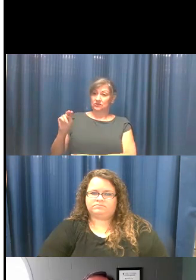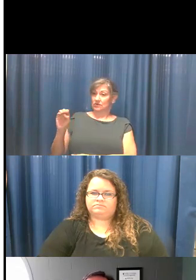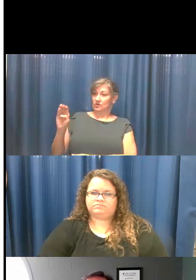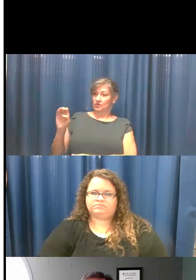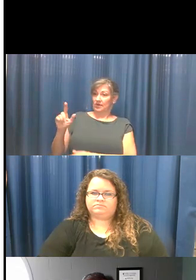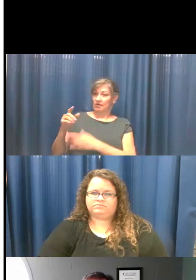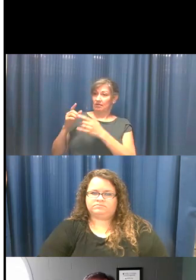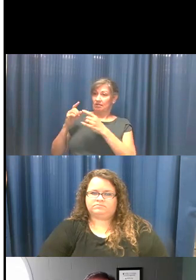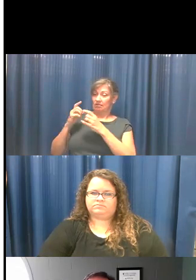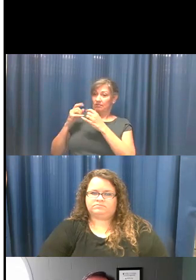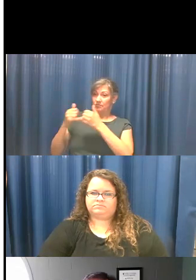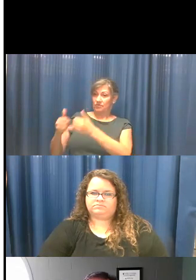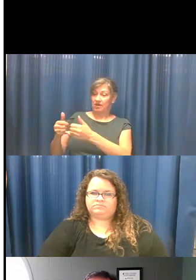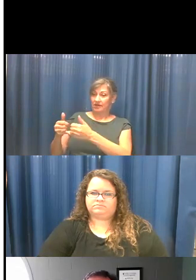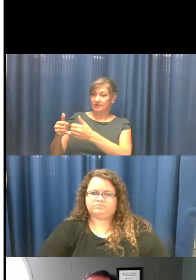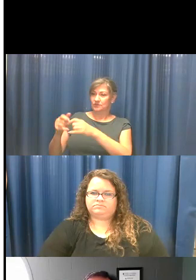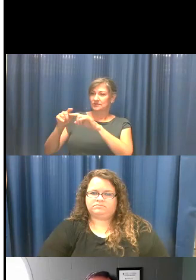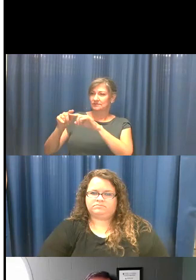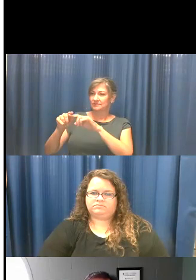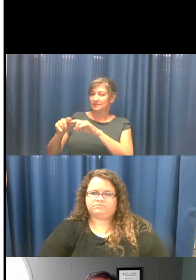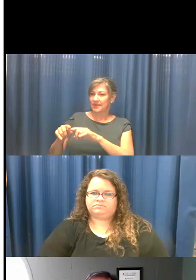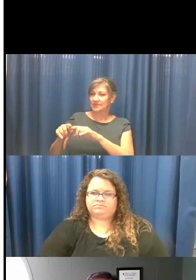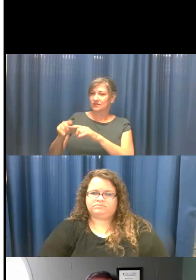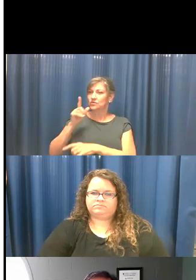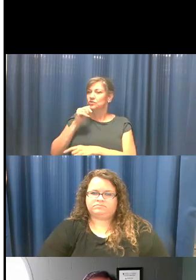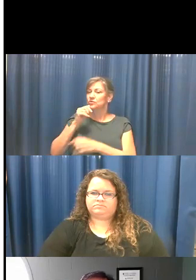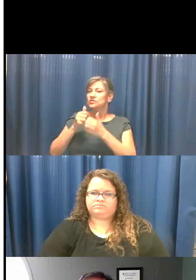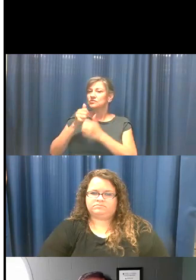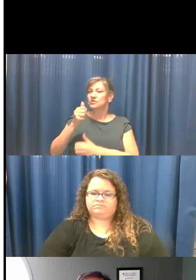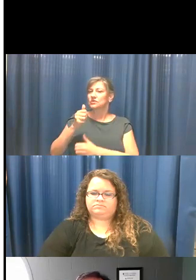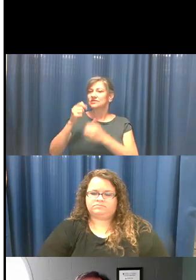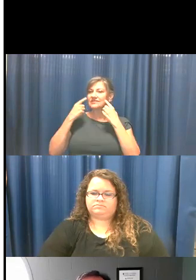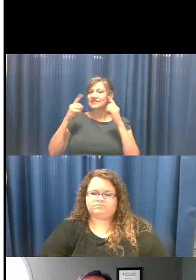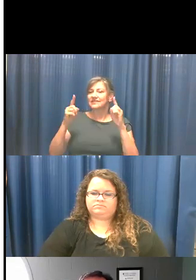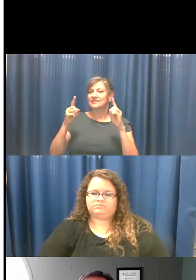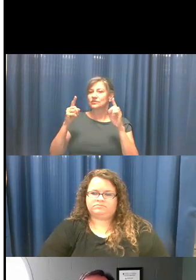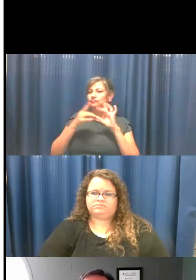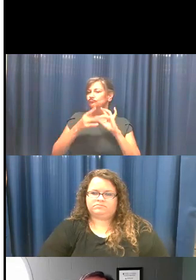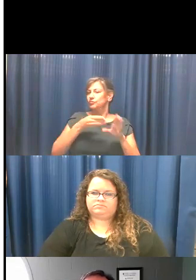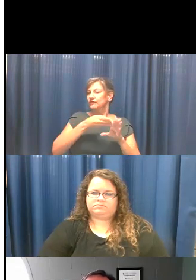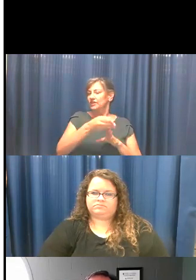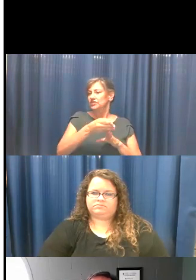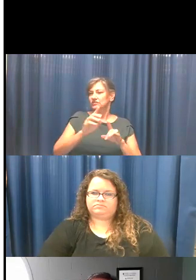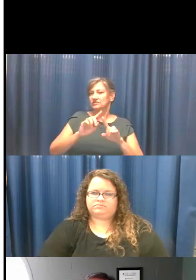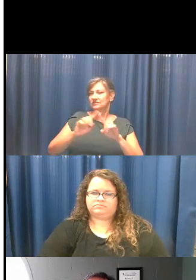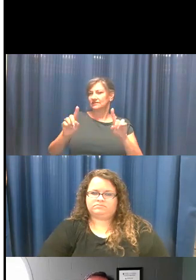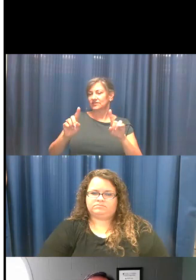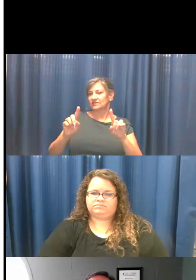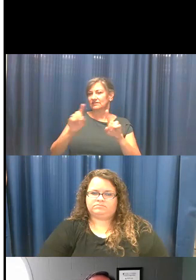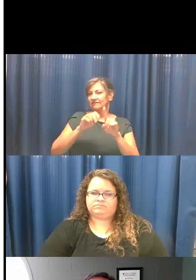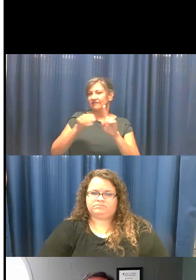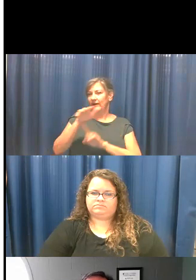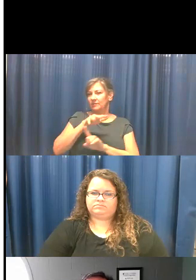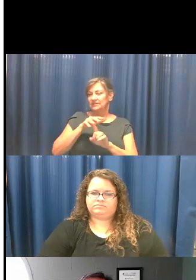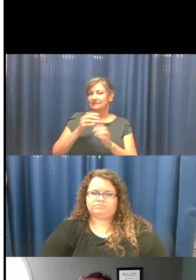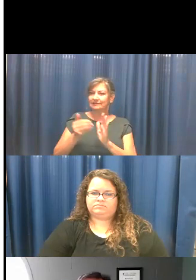of being able to predict who would be the most successful professionally in different environments. And over again,